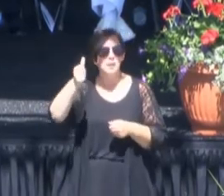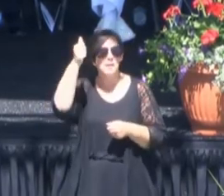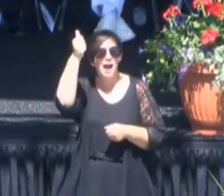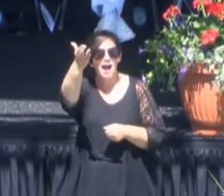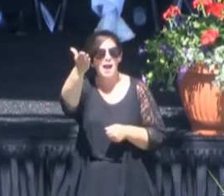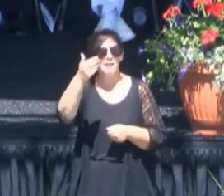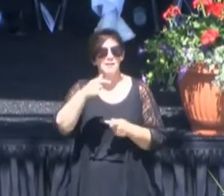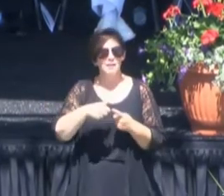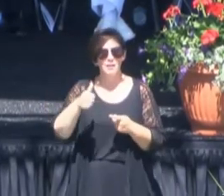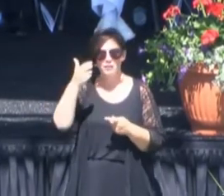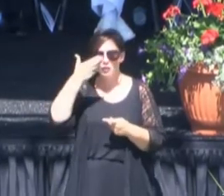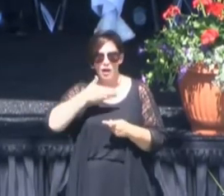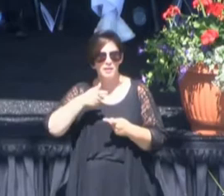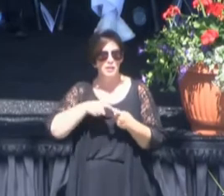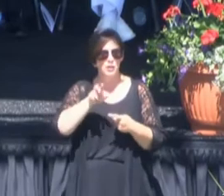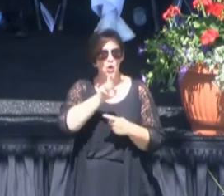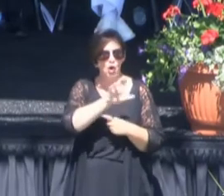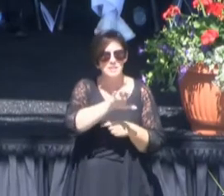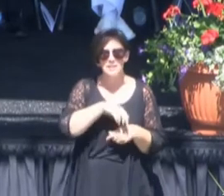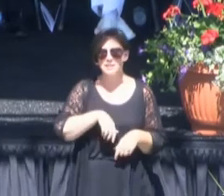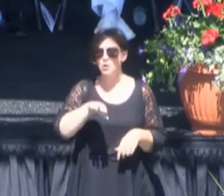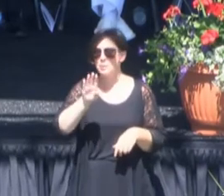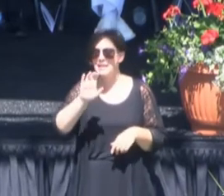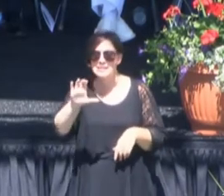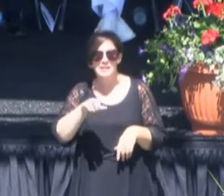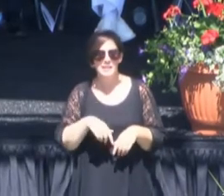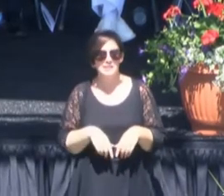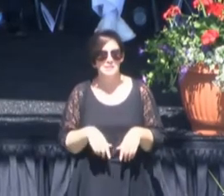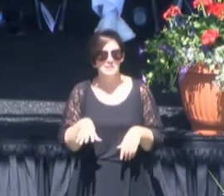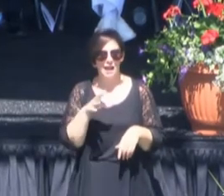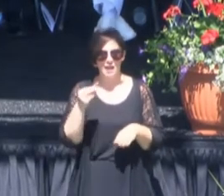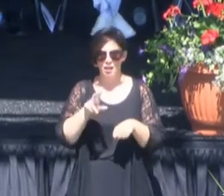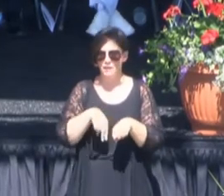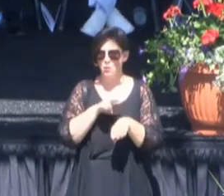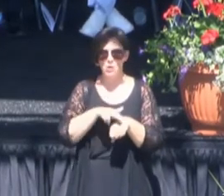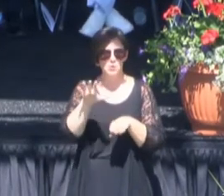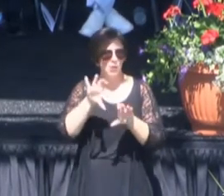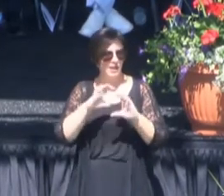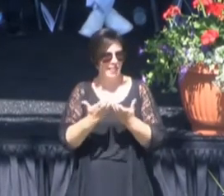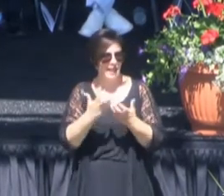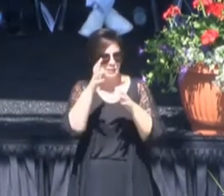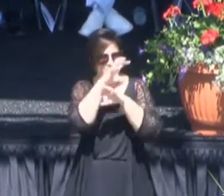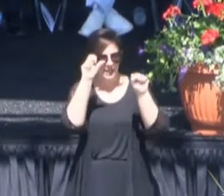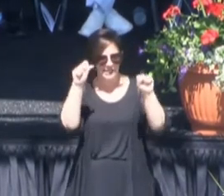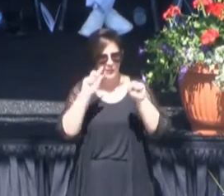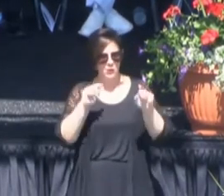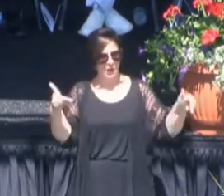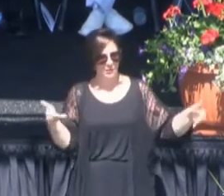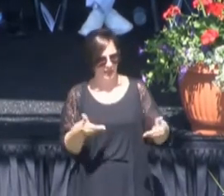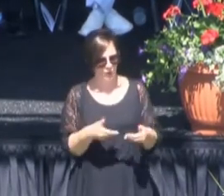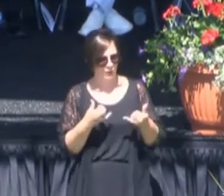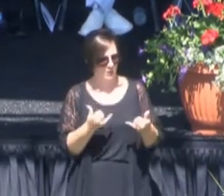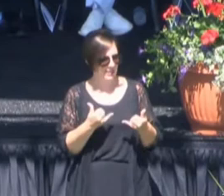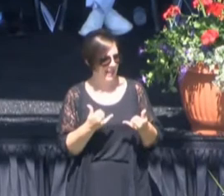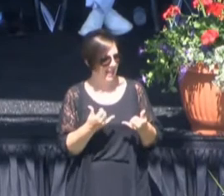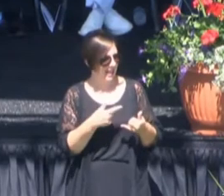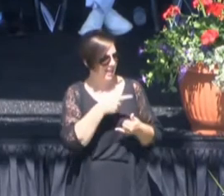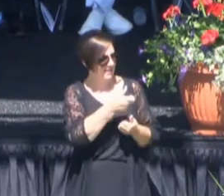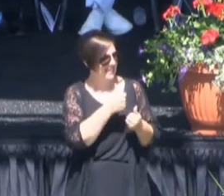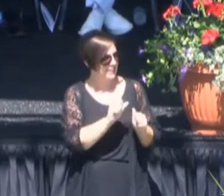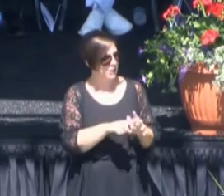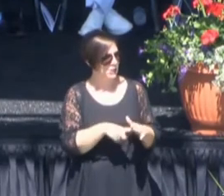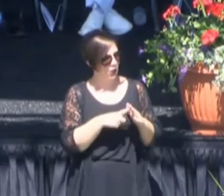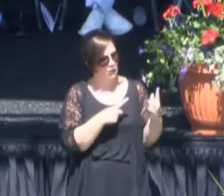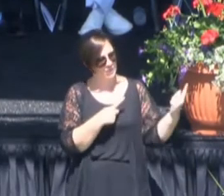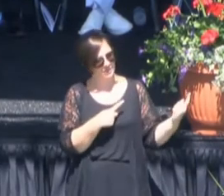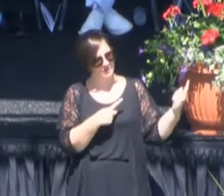and internal to you, your RCs, your BCs, and, of course, your class president, who I will introduce now if he starts working his way up